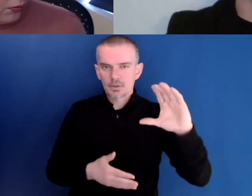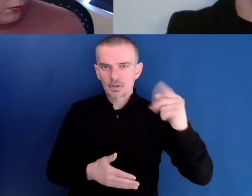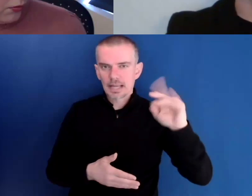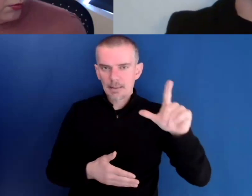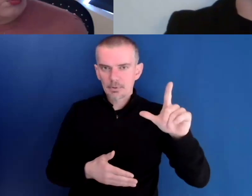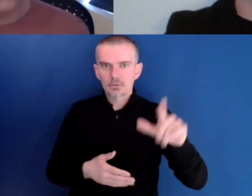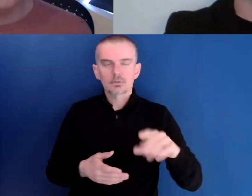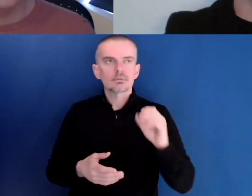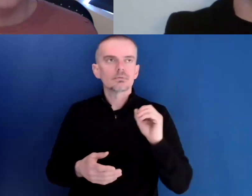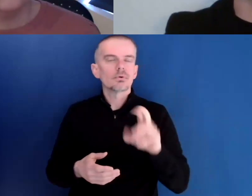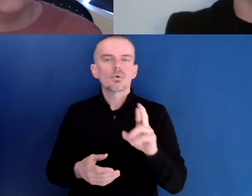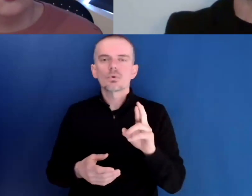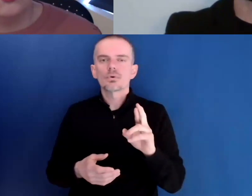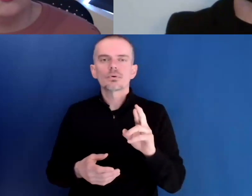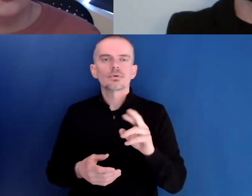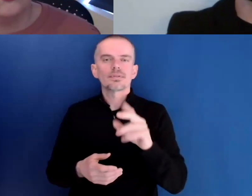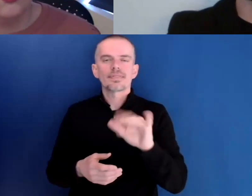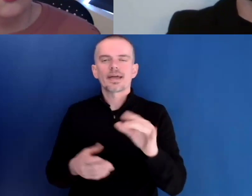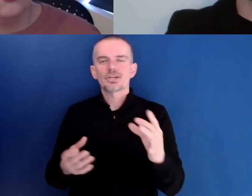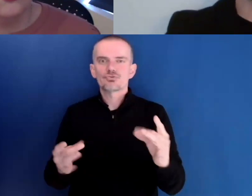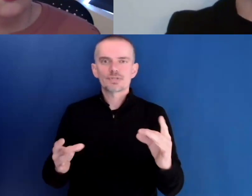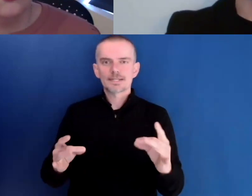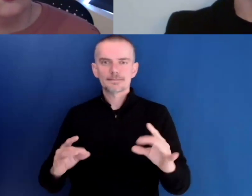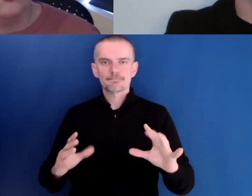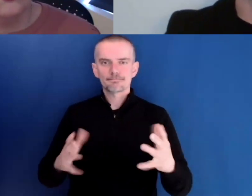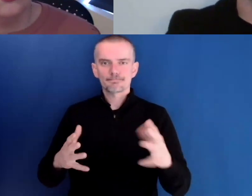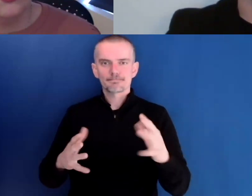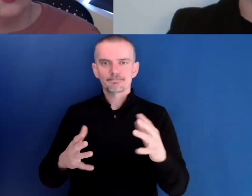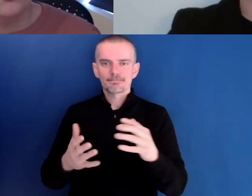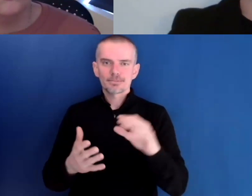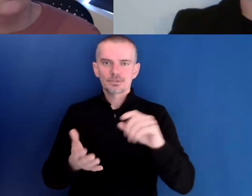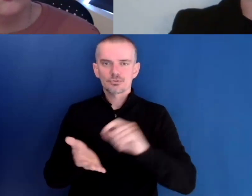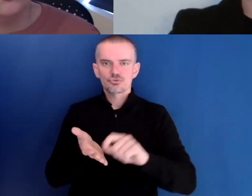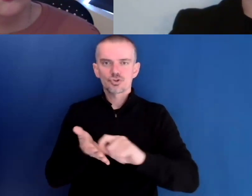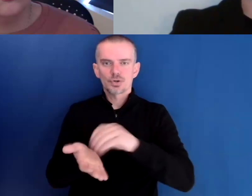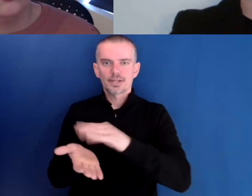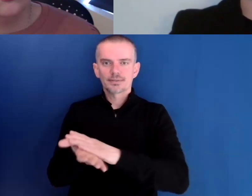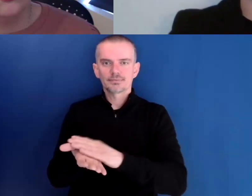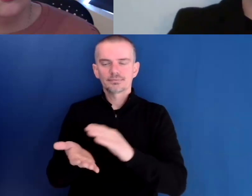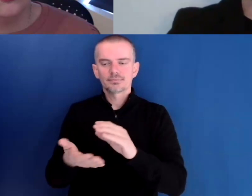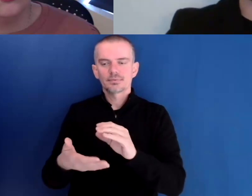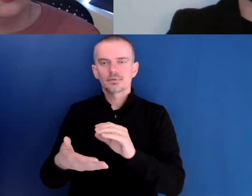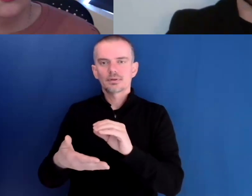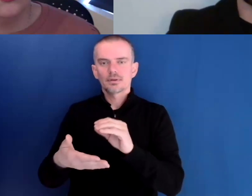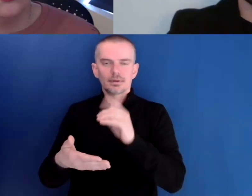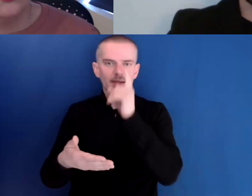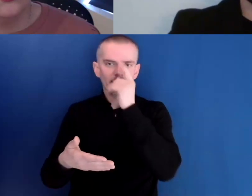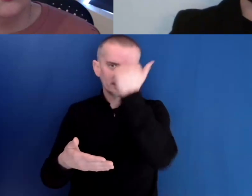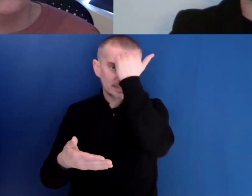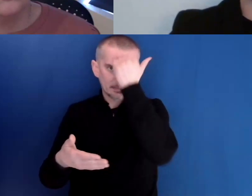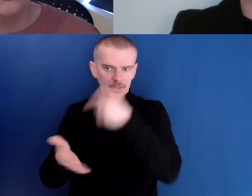to do the tricky journal entry, right? That's kind of booking it to a dummy expense